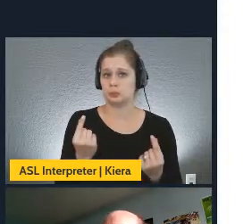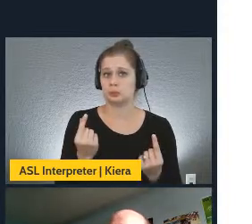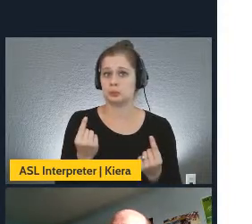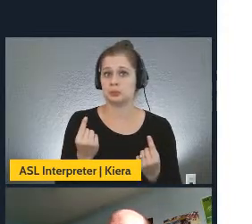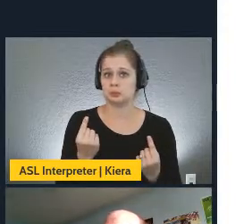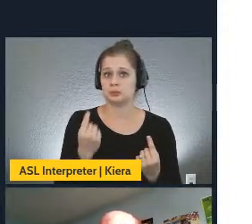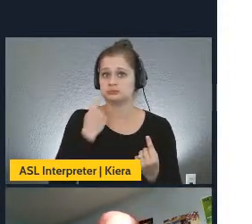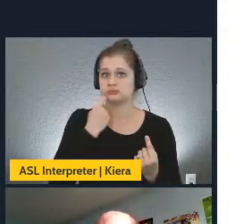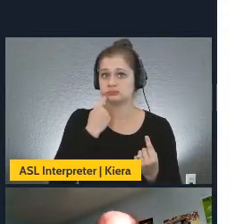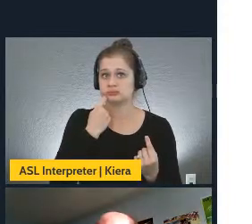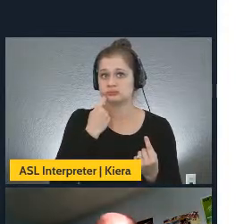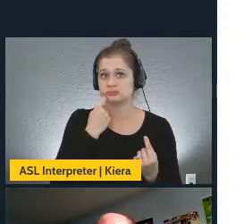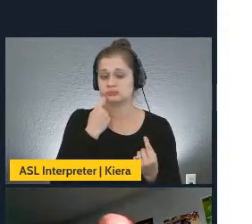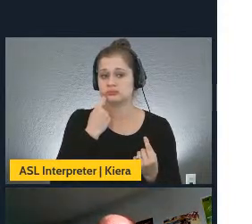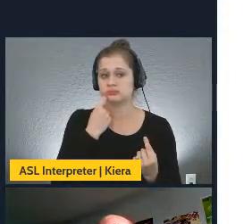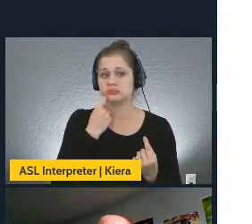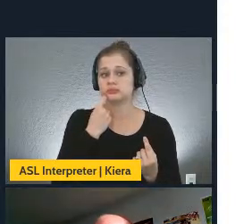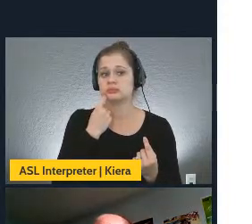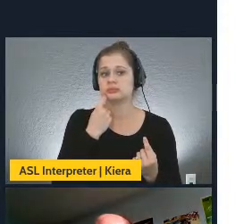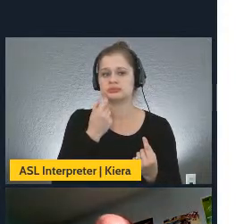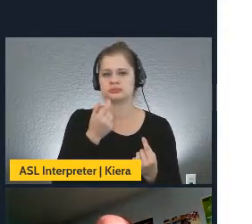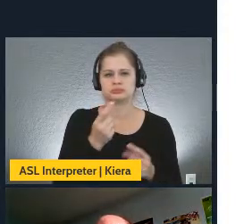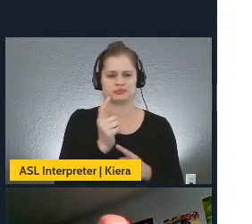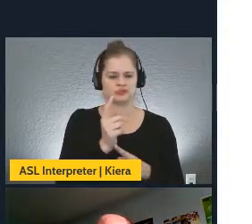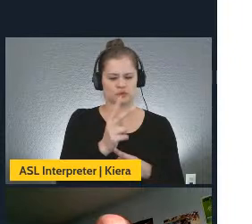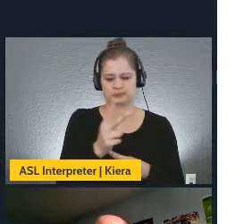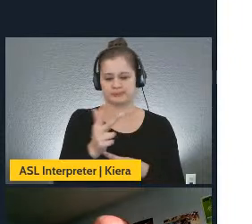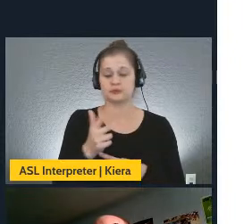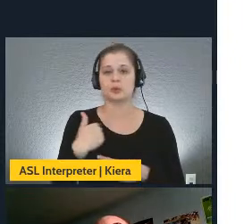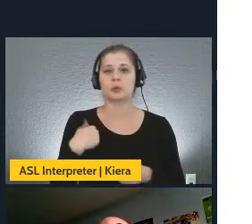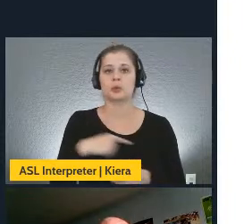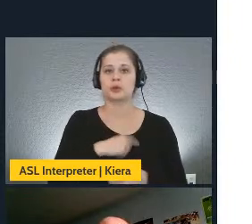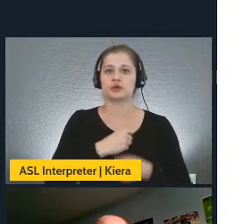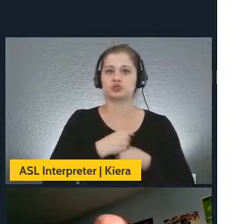actually, in a few minutes, created a test stack,